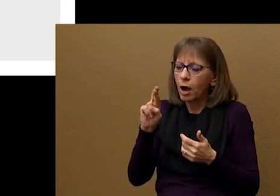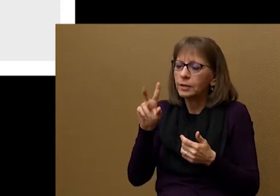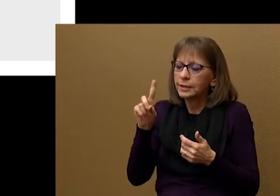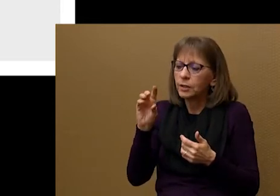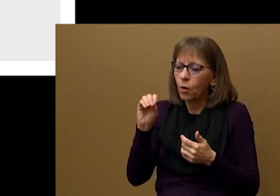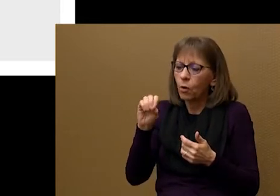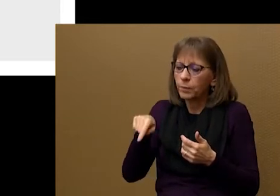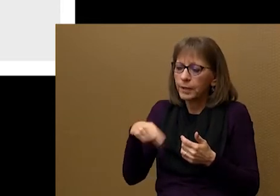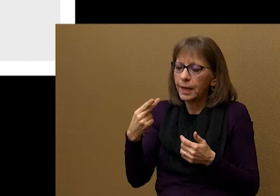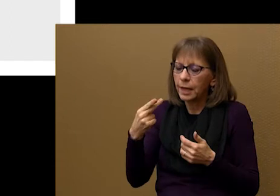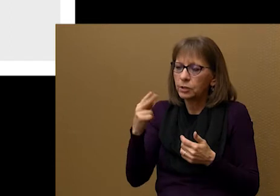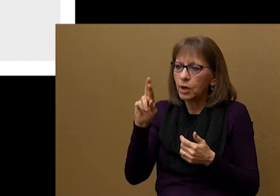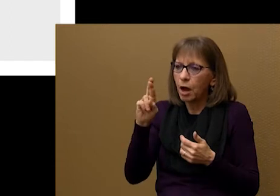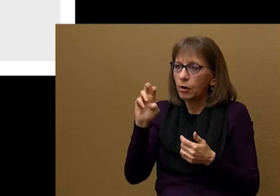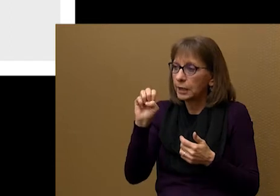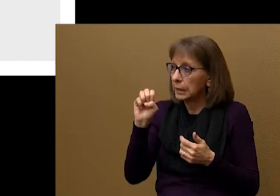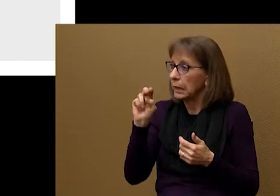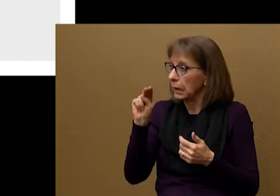surdophrenia,